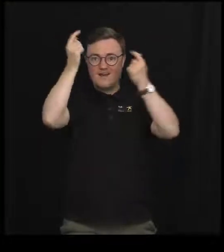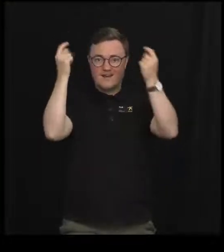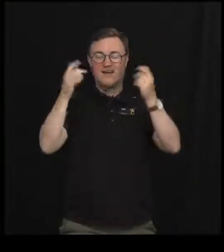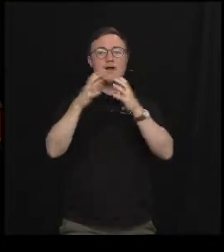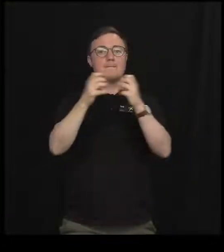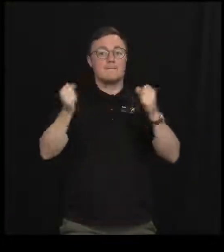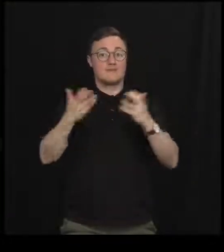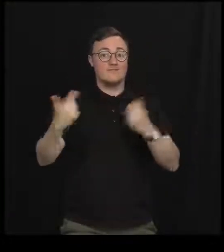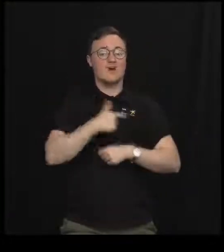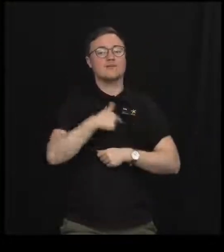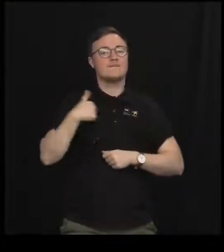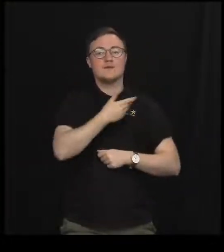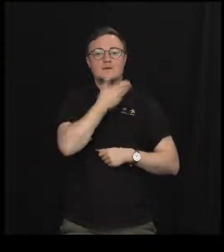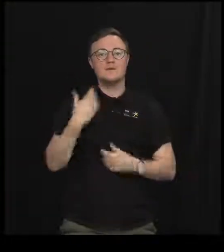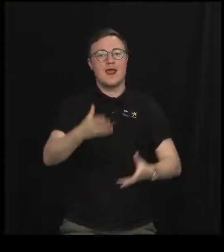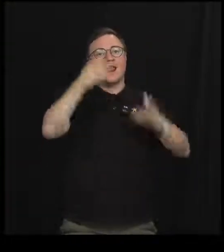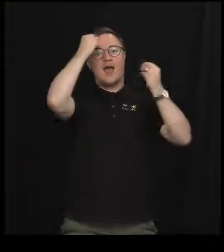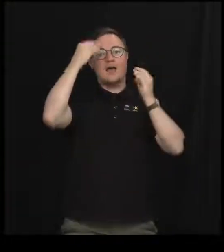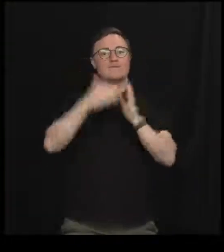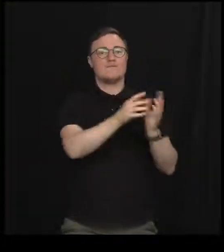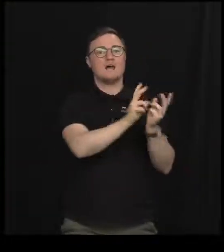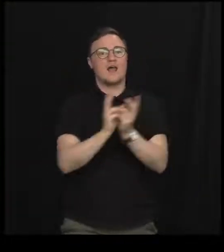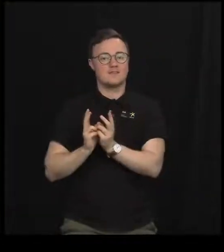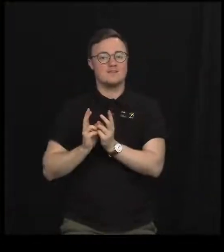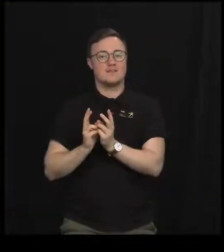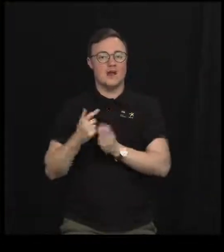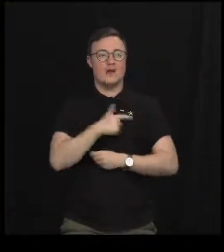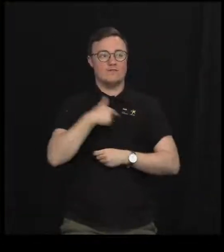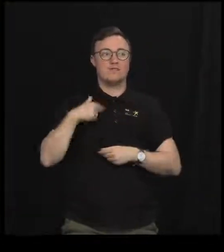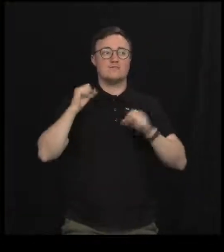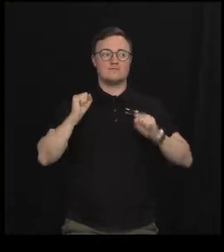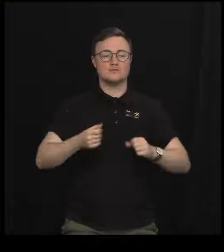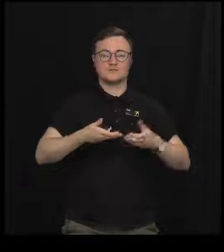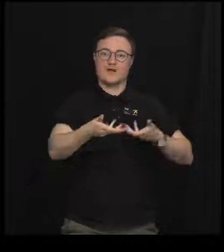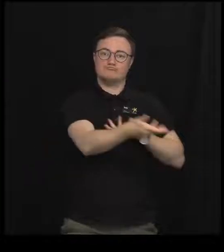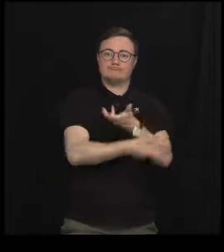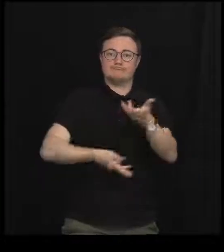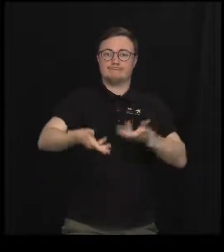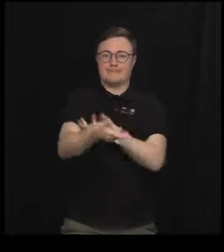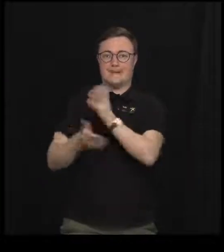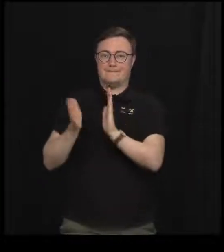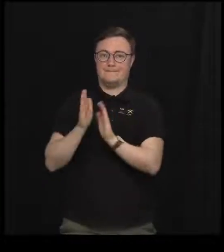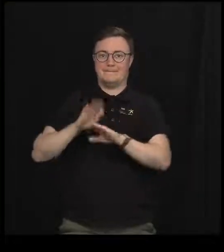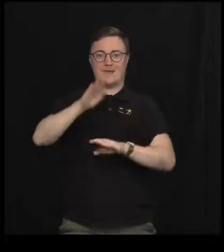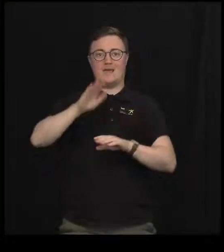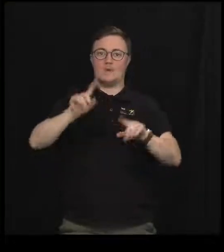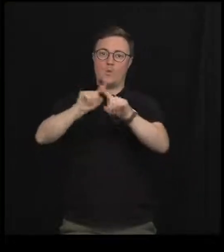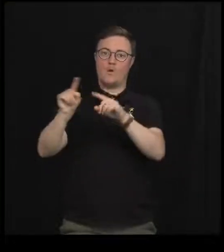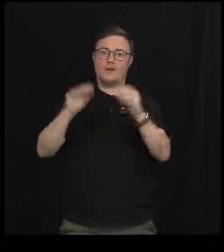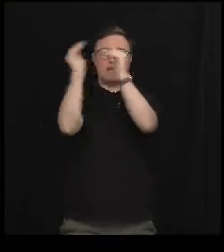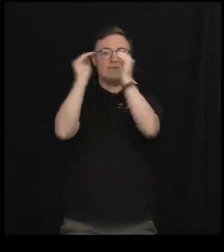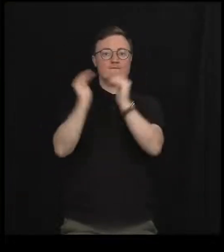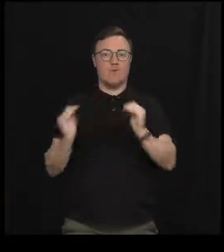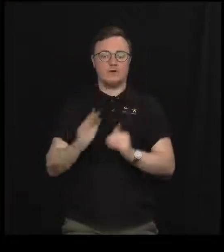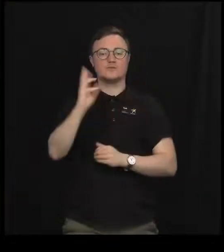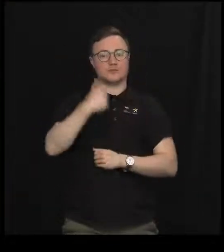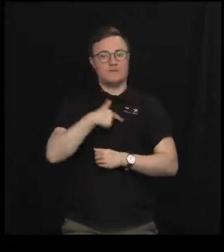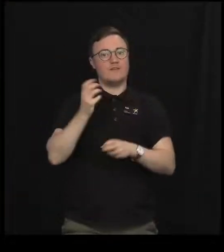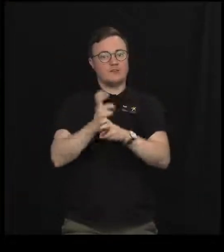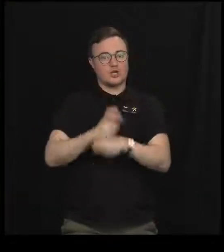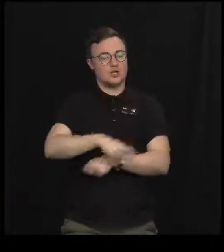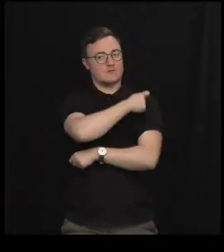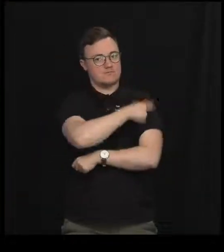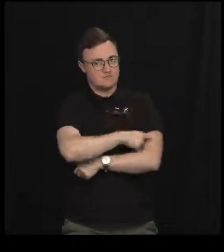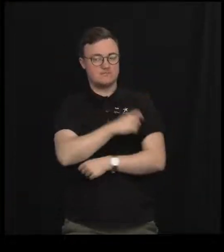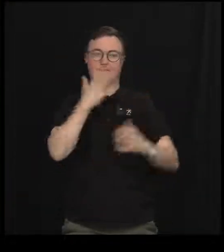other and to learn from these innovations what is working, what is not working. So we are now becoming a lot more disciplined about trying to have not a better knowledge